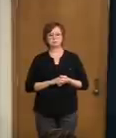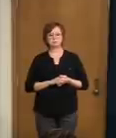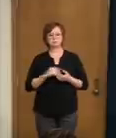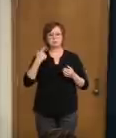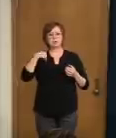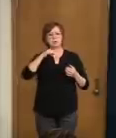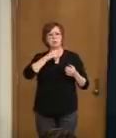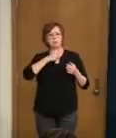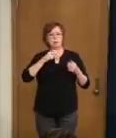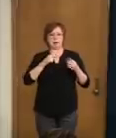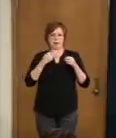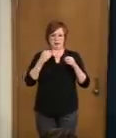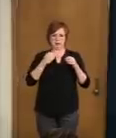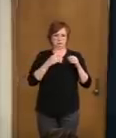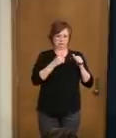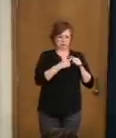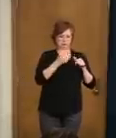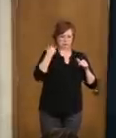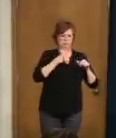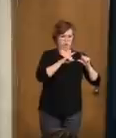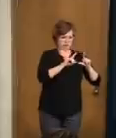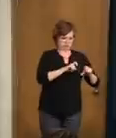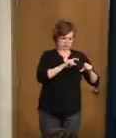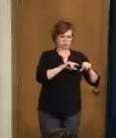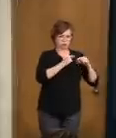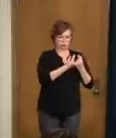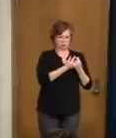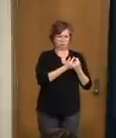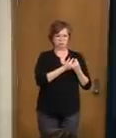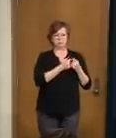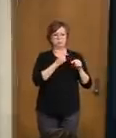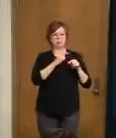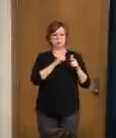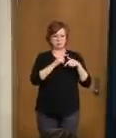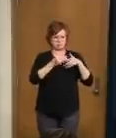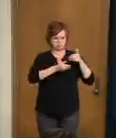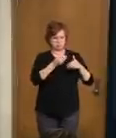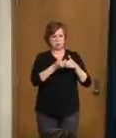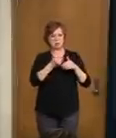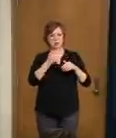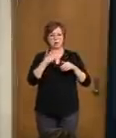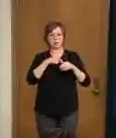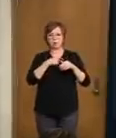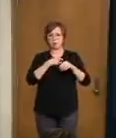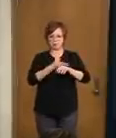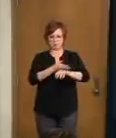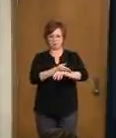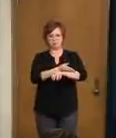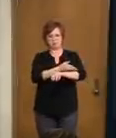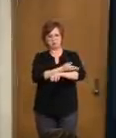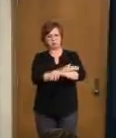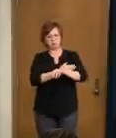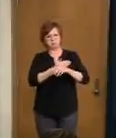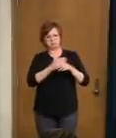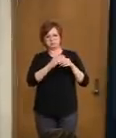on our capacity and ability to quickly deliver vaccines and meet